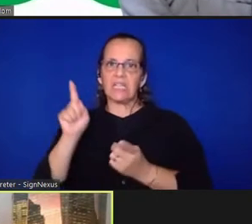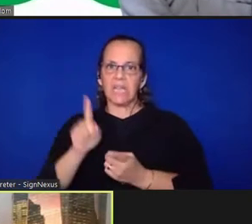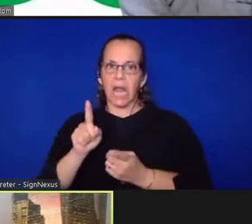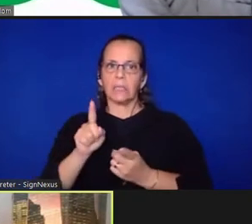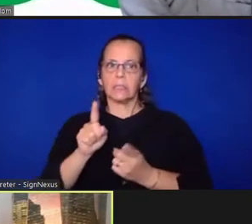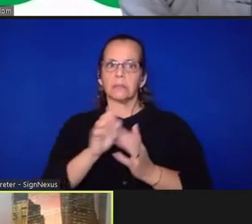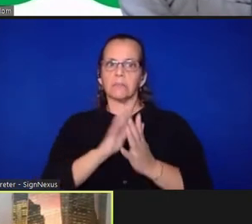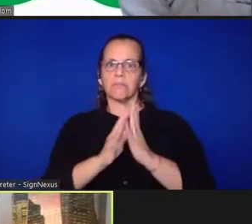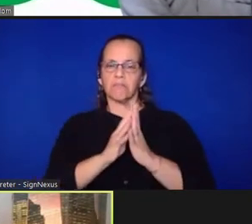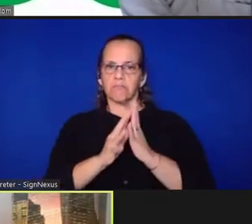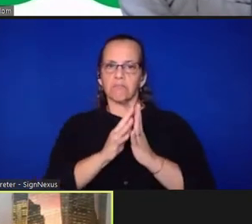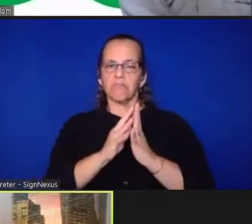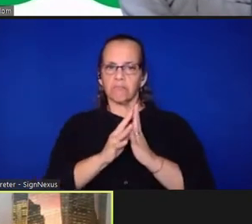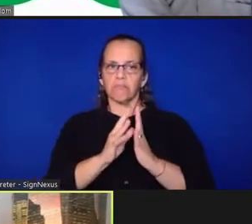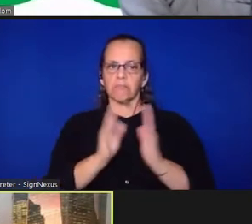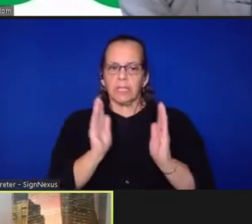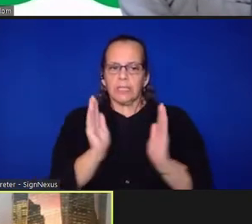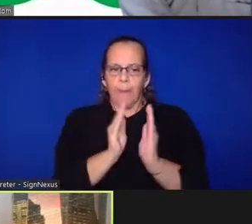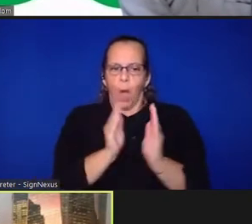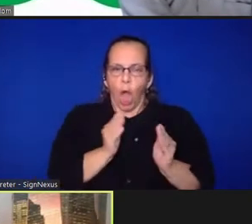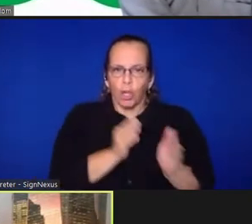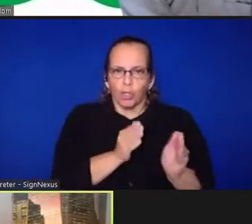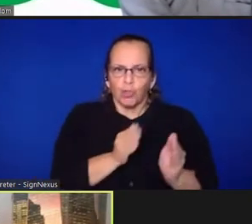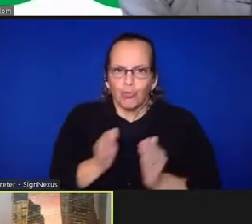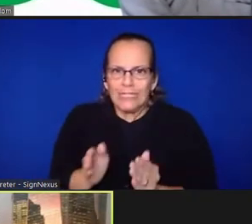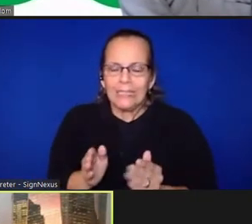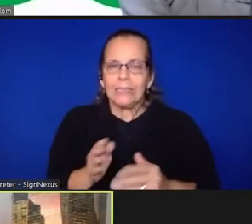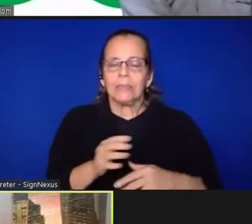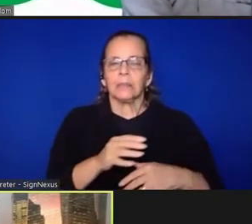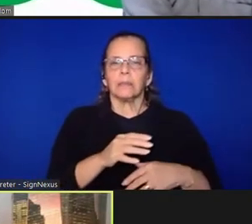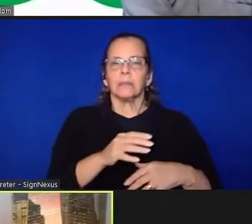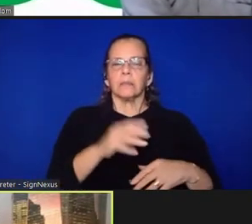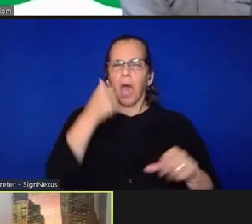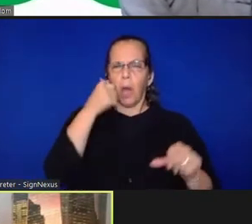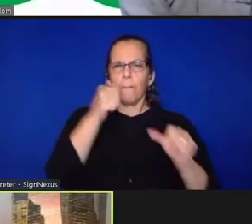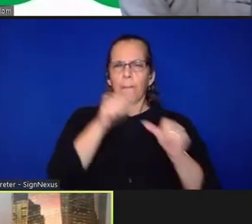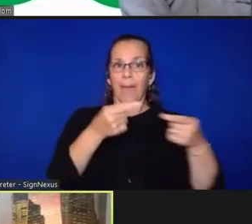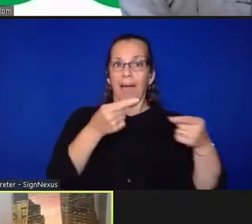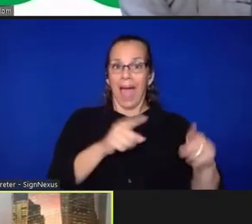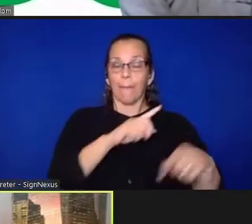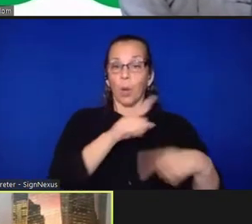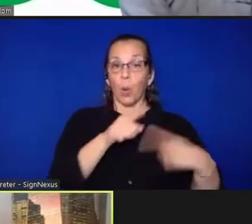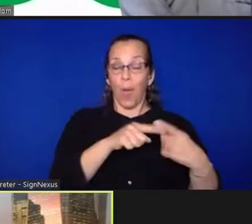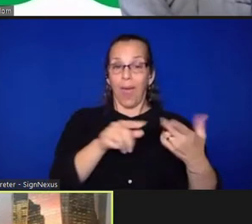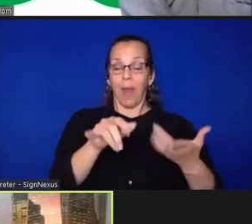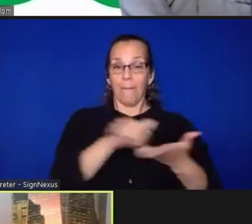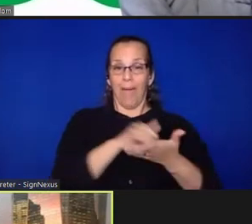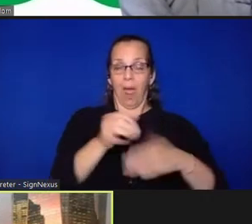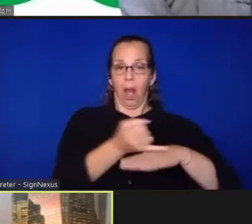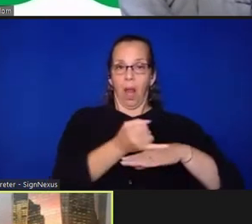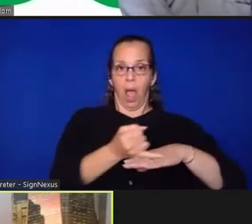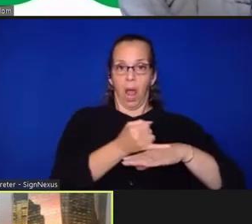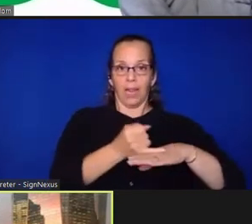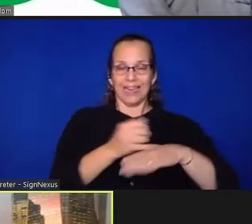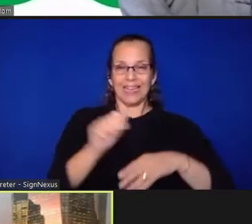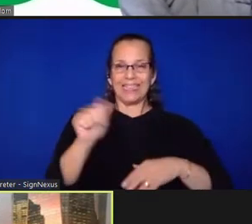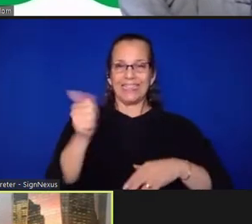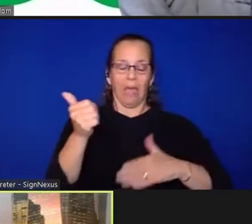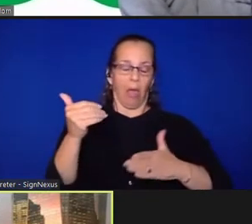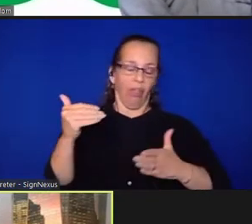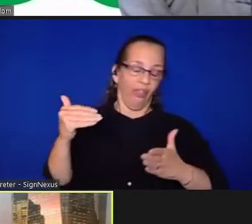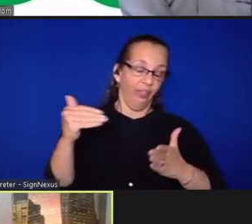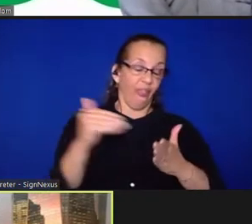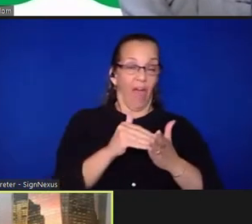on Manhattan Island and it happened when the city decided to just shoved tens of thousands of black cars down our